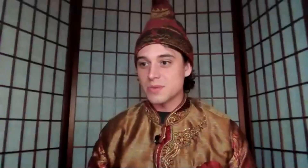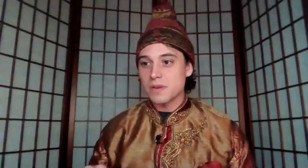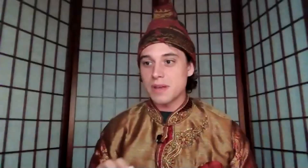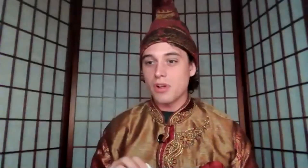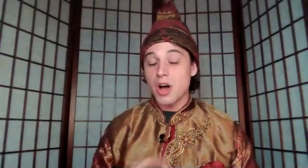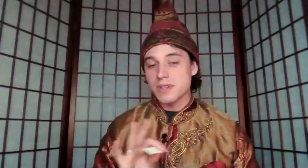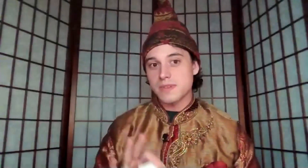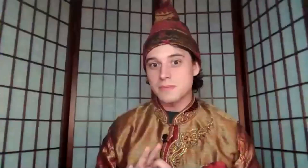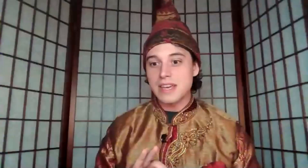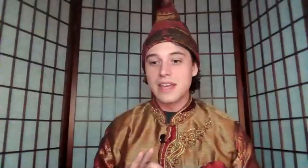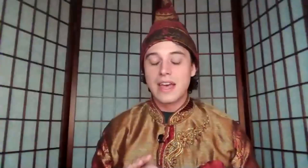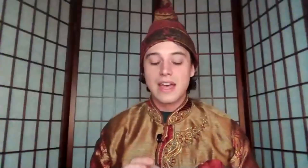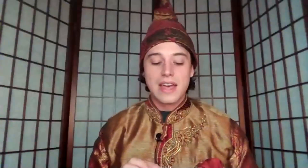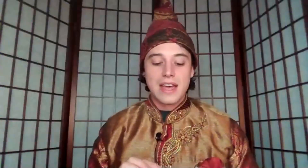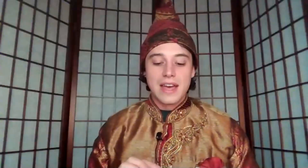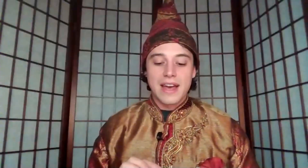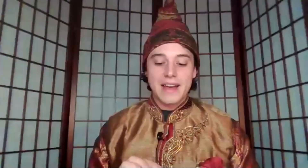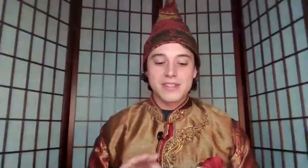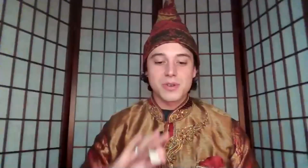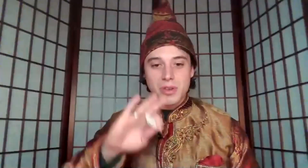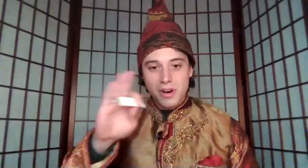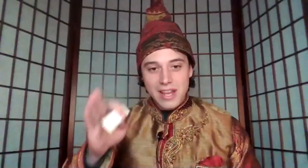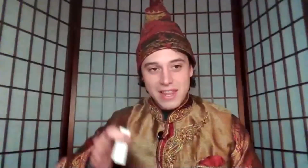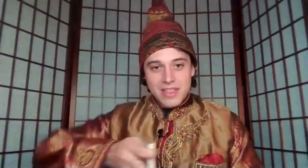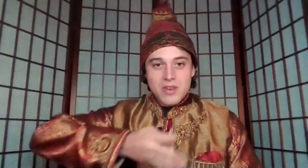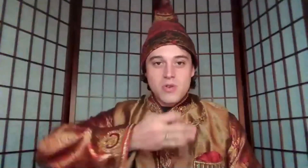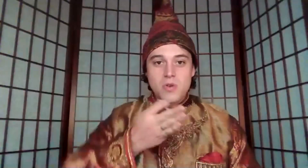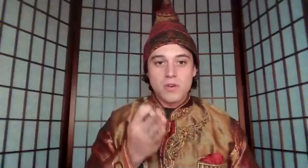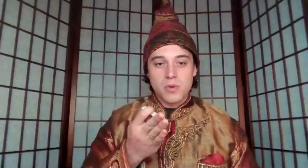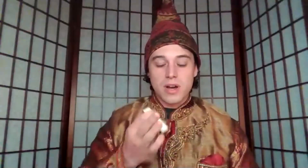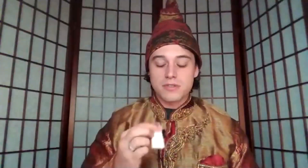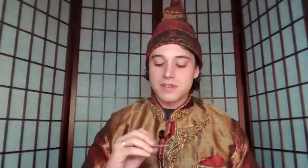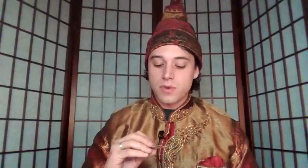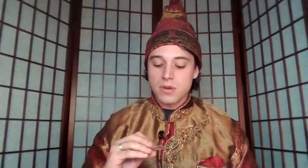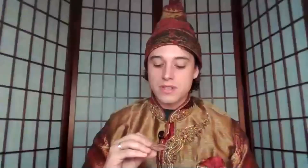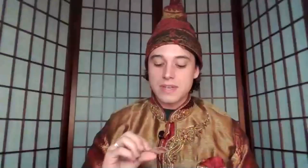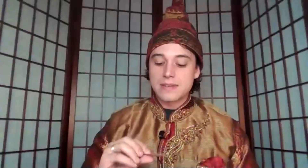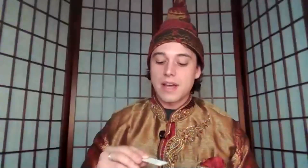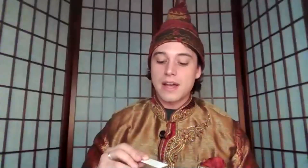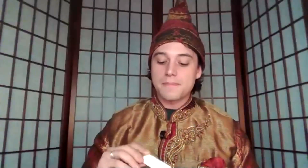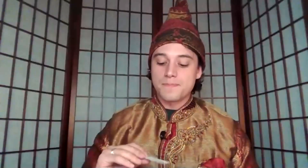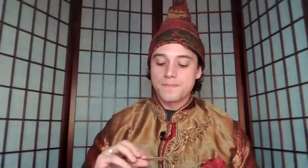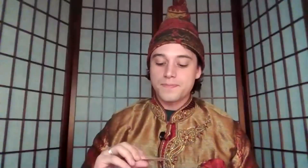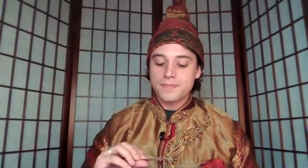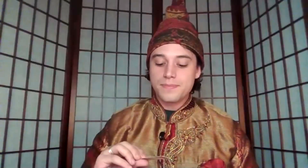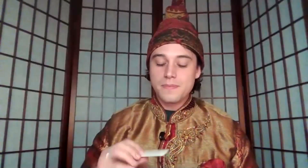direction is where people always want to be. So you are in the north quadrant of where you want to be.